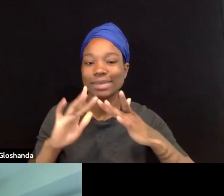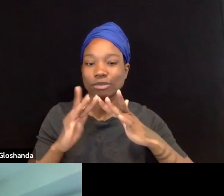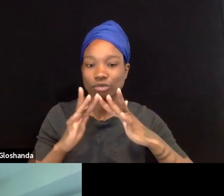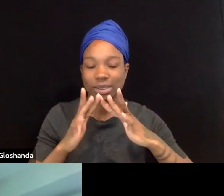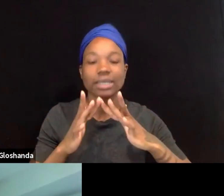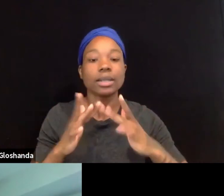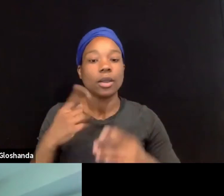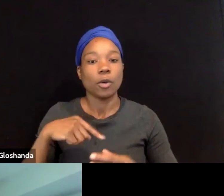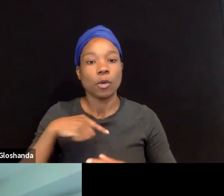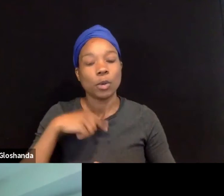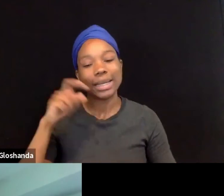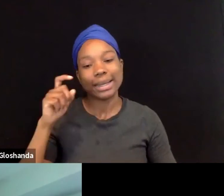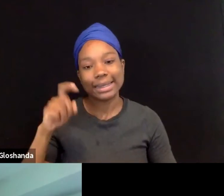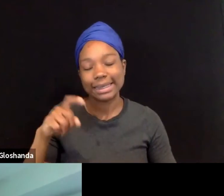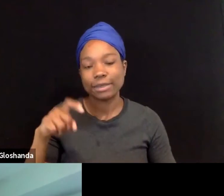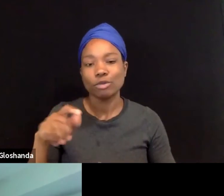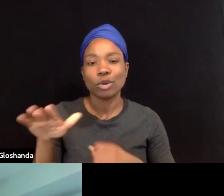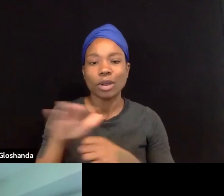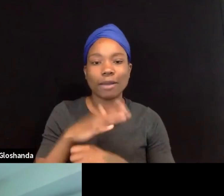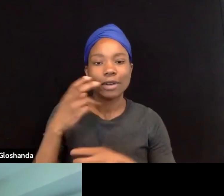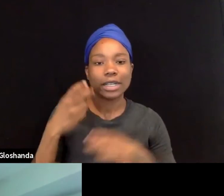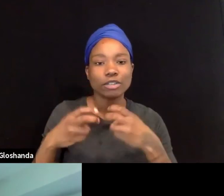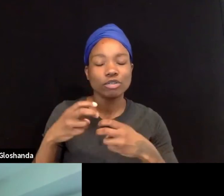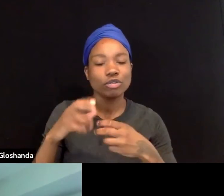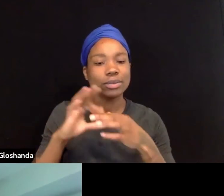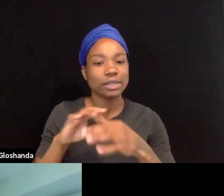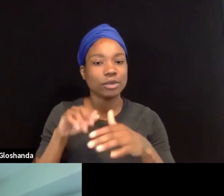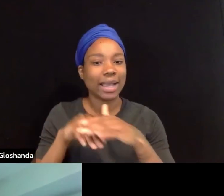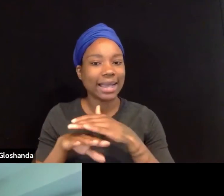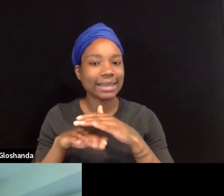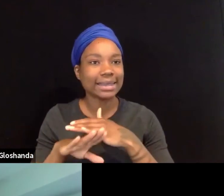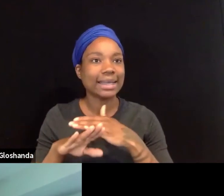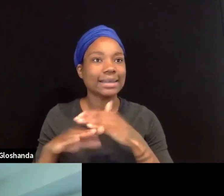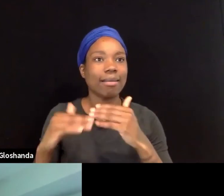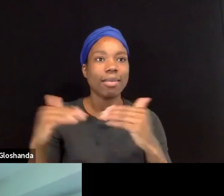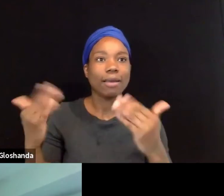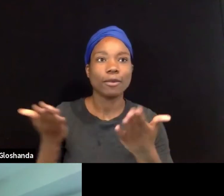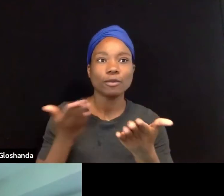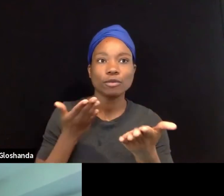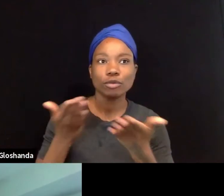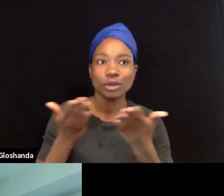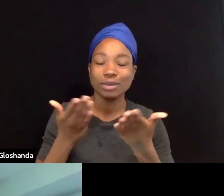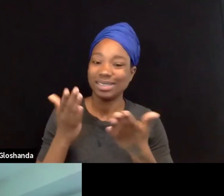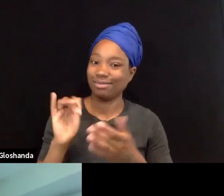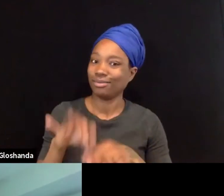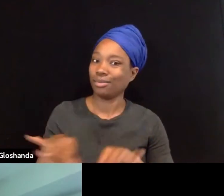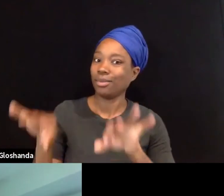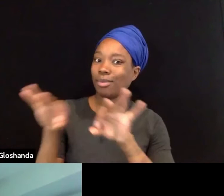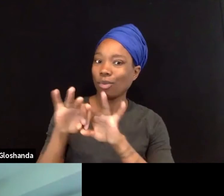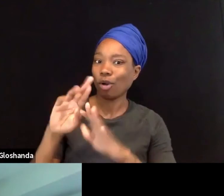access and really evaluating level of service. And that's where civil engineers come into play,